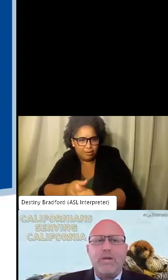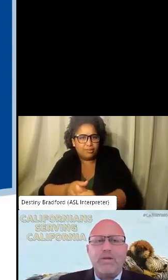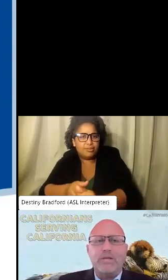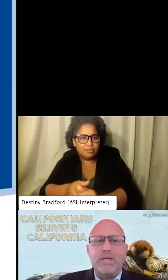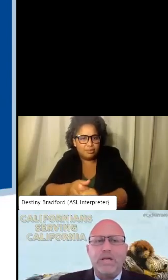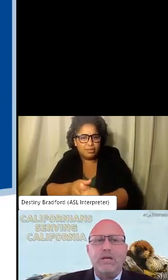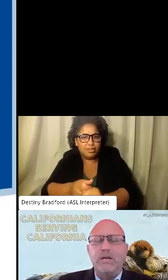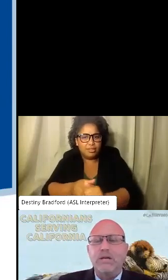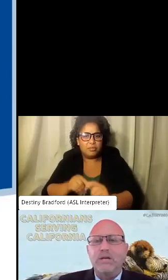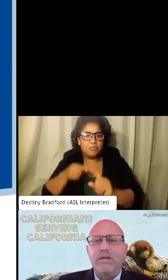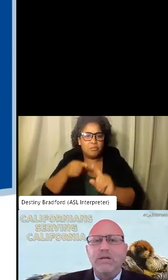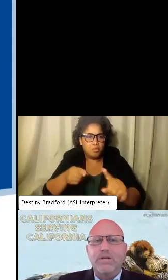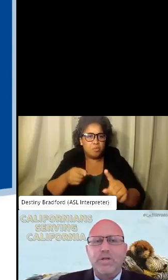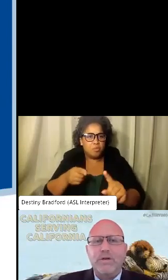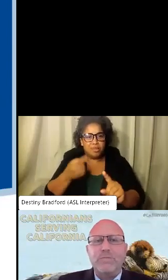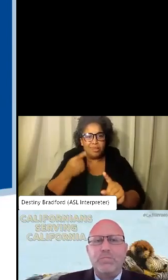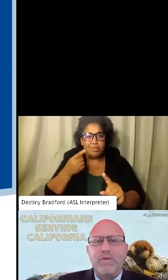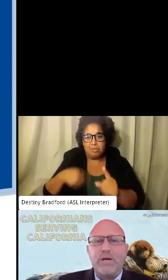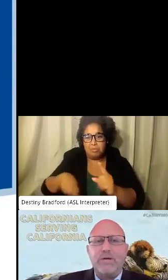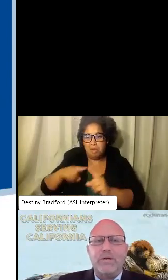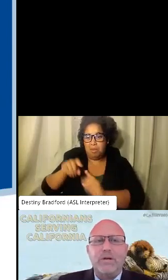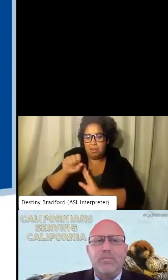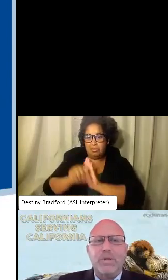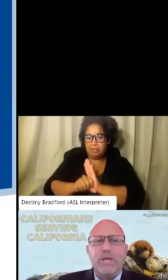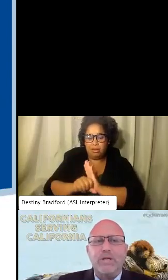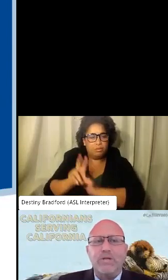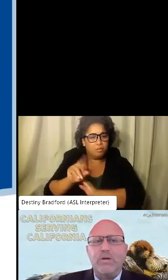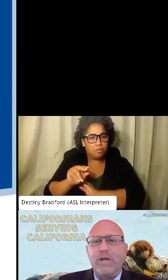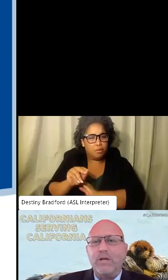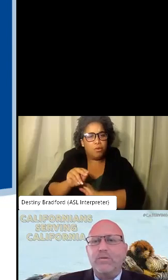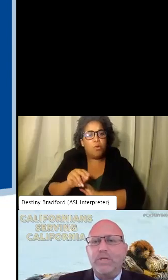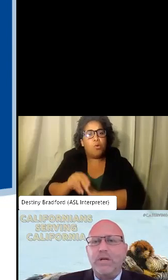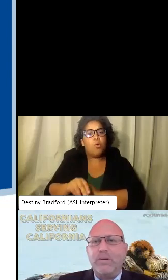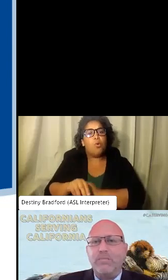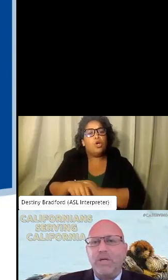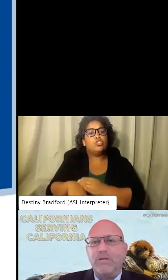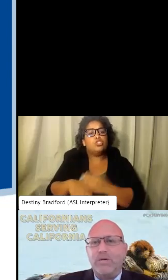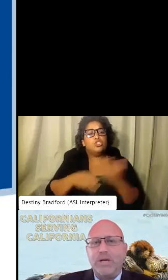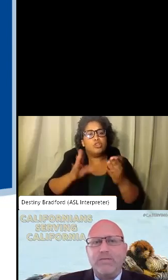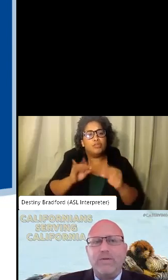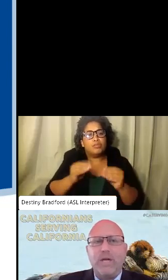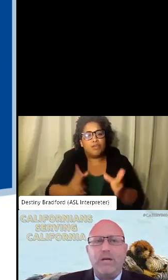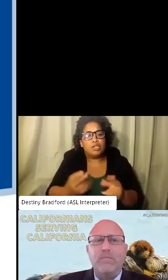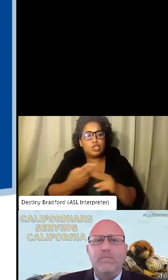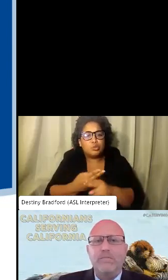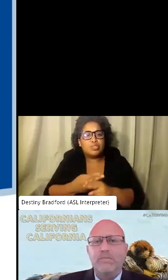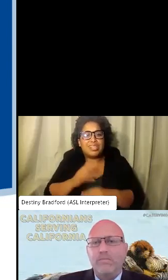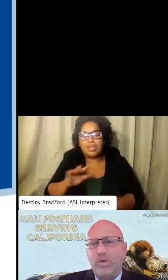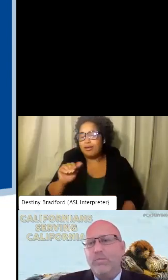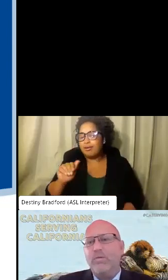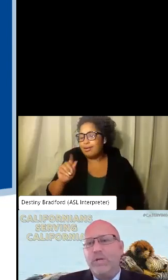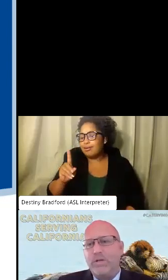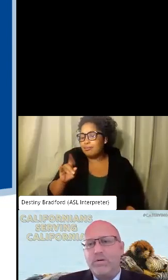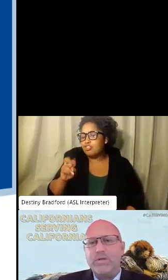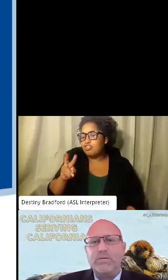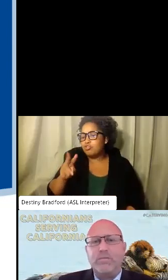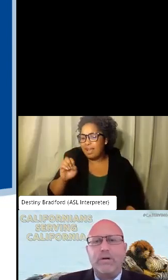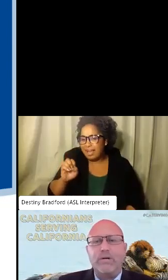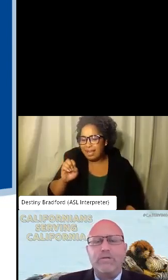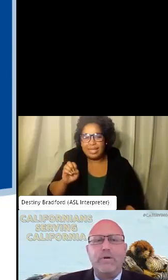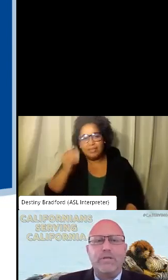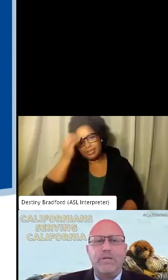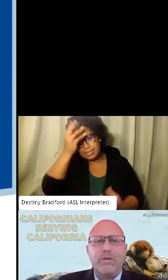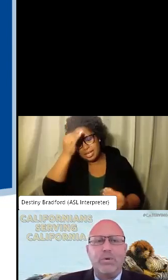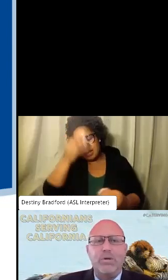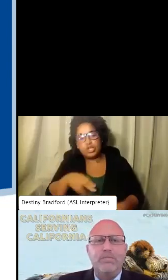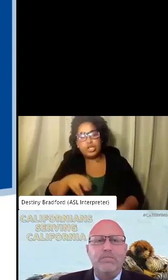just about the state. Service providers are completing the survey using their administrative data, human resources